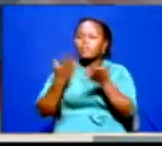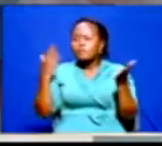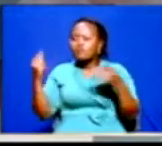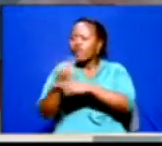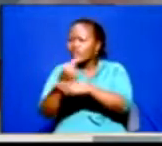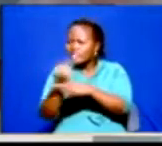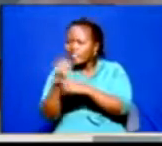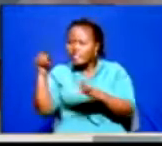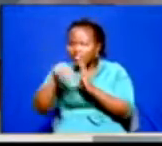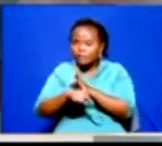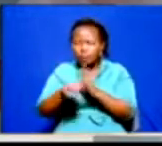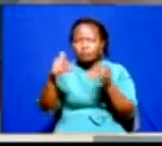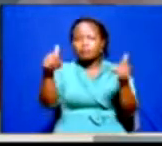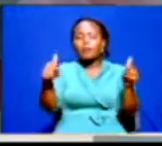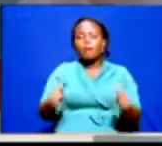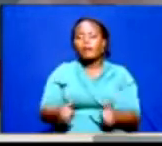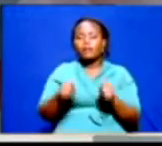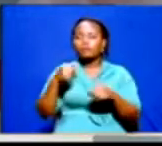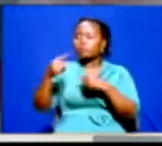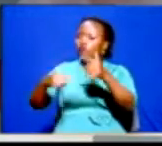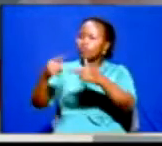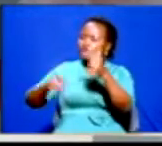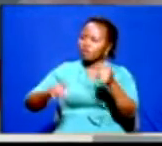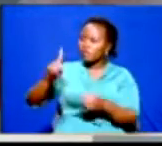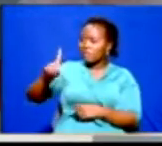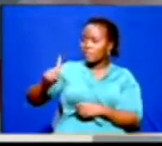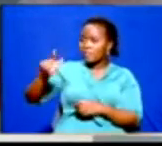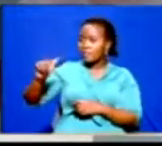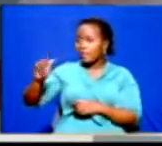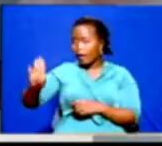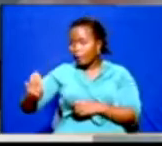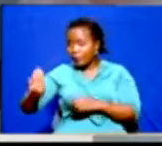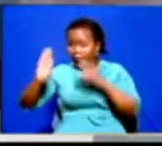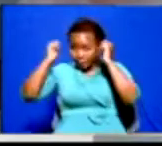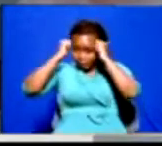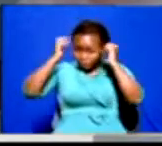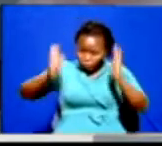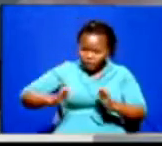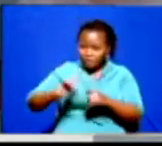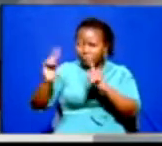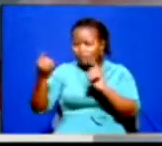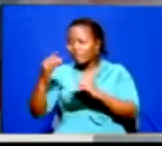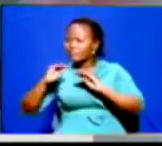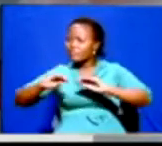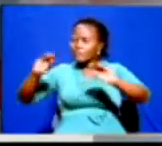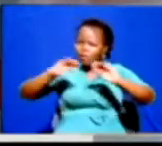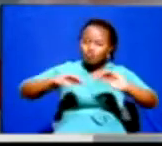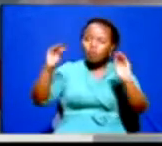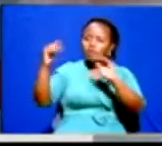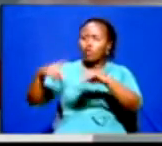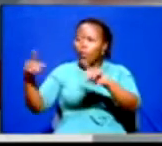which we do in our skills laboratories, where we take our students through the theory and the practicals and we do